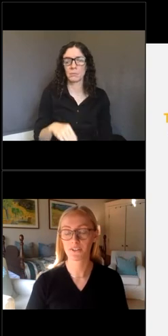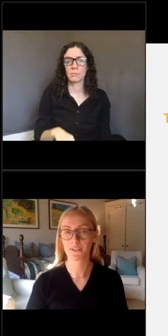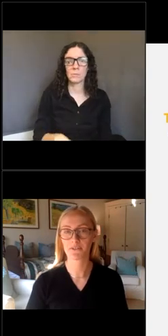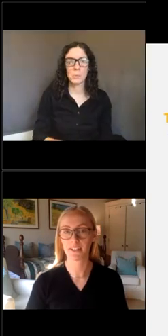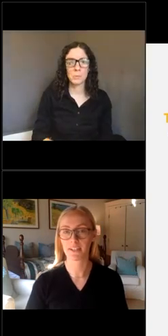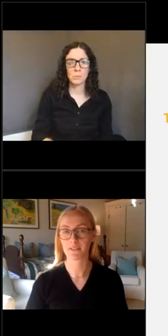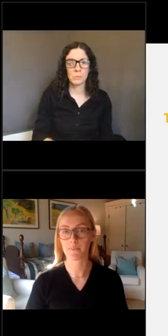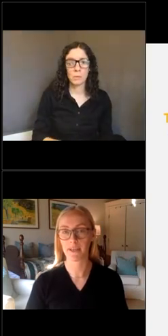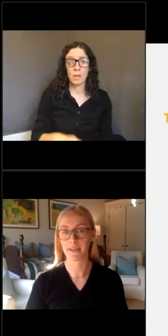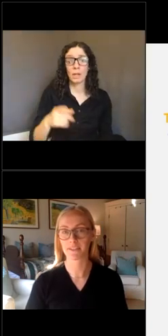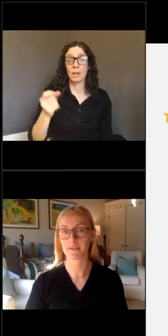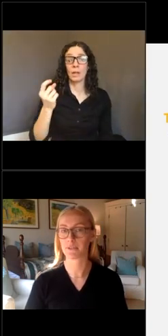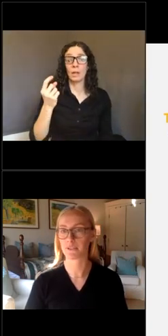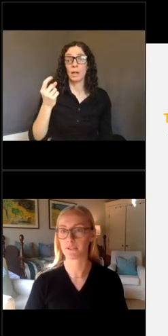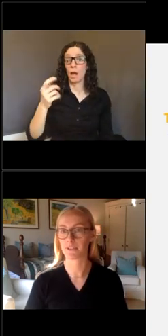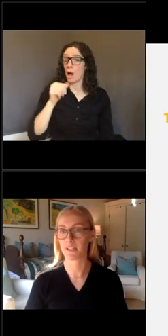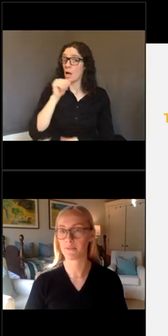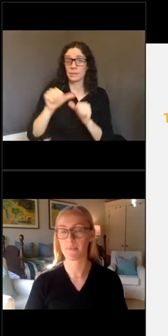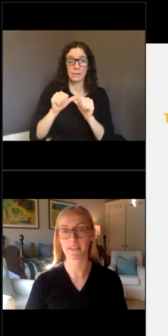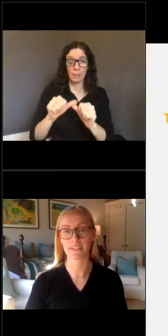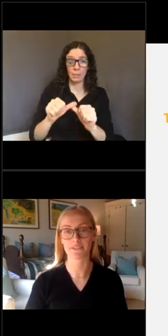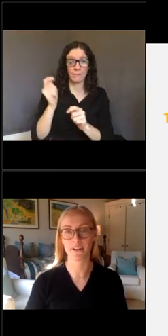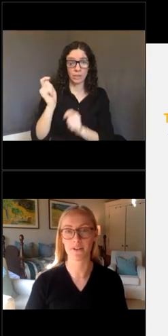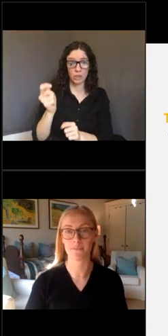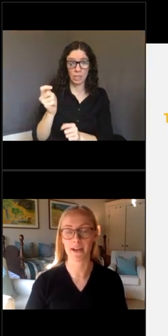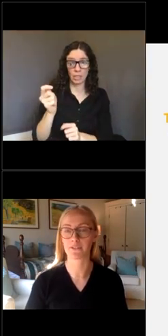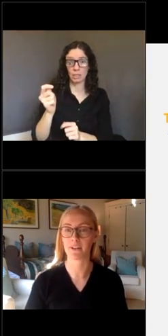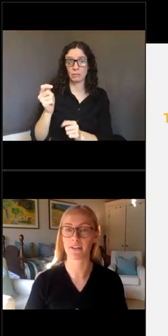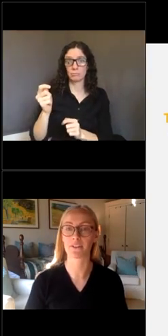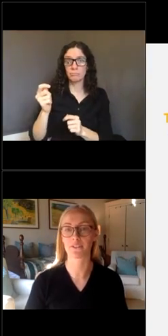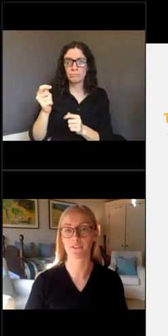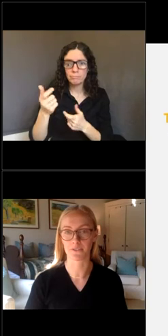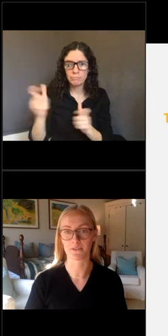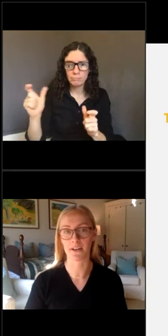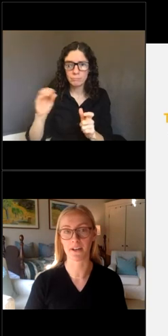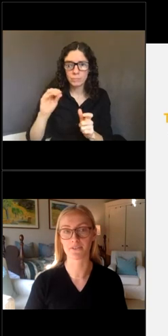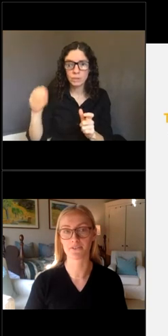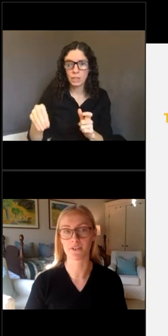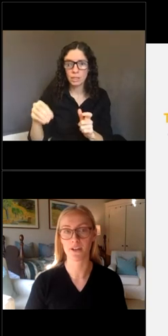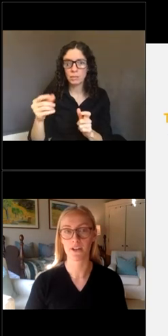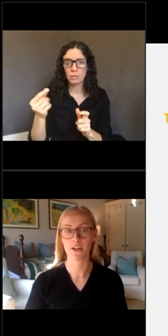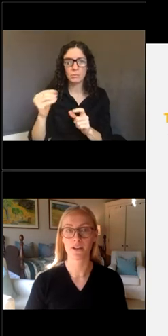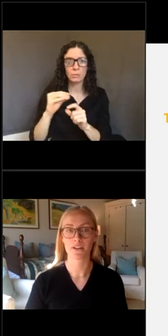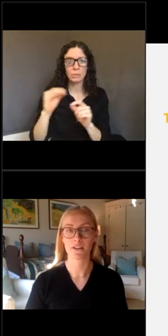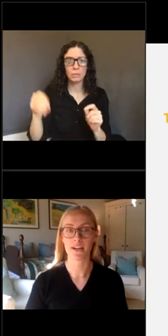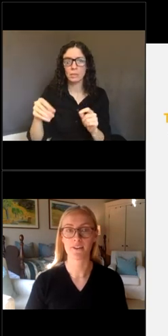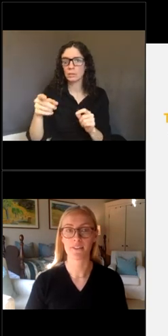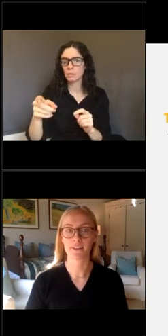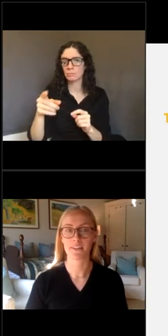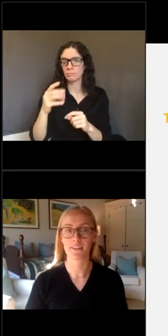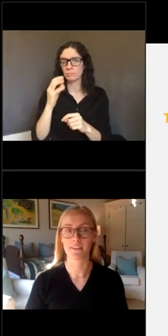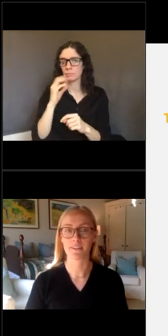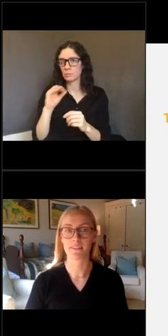and also land-based pollution, mainly from agricultural runoff.